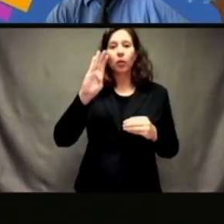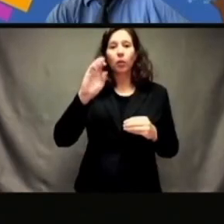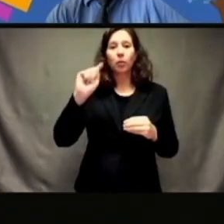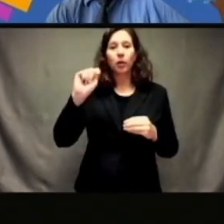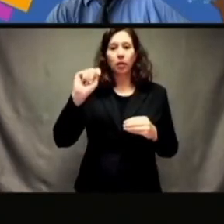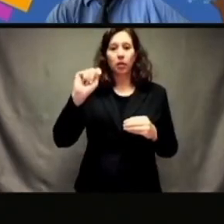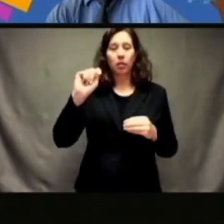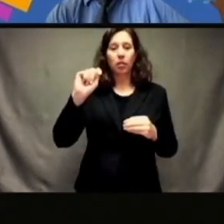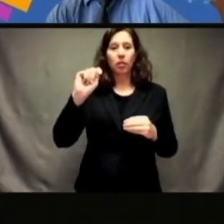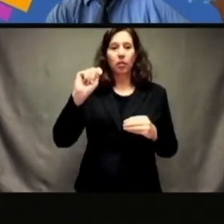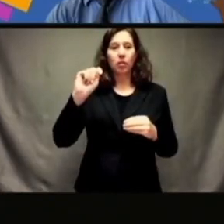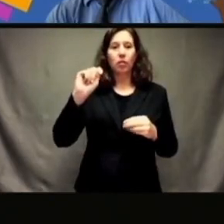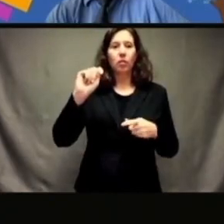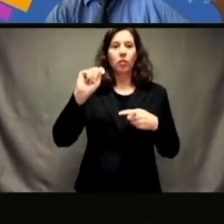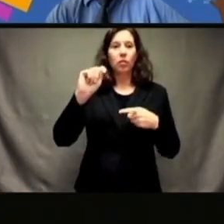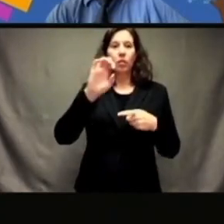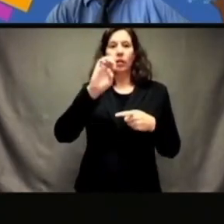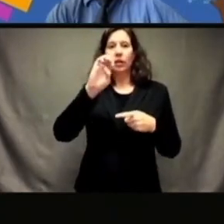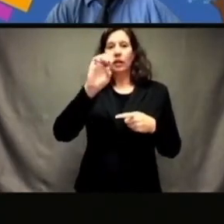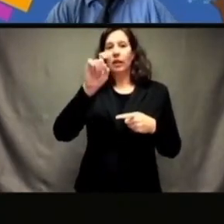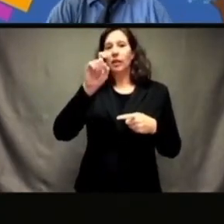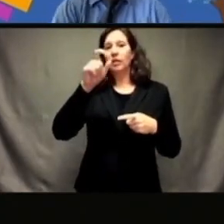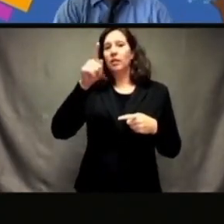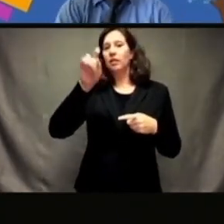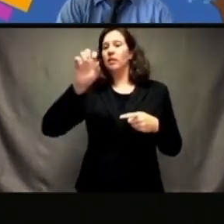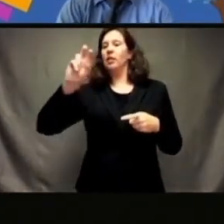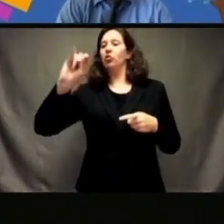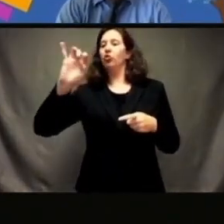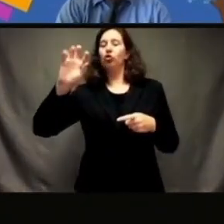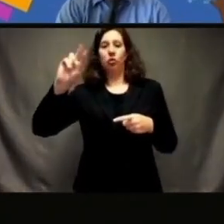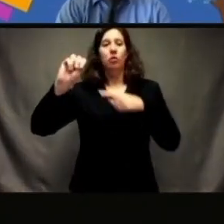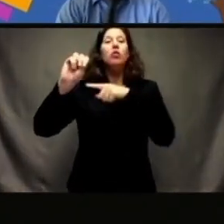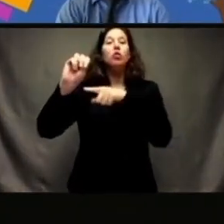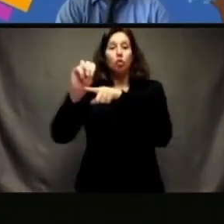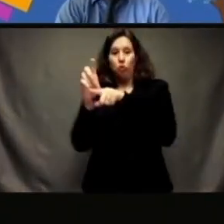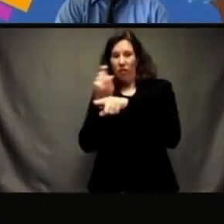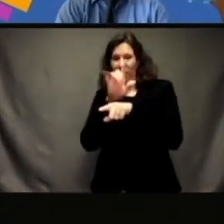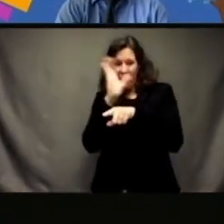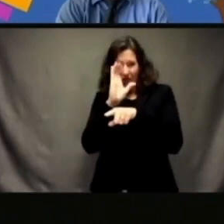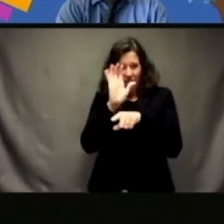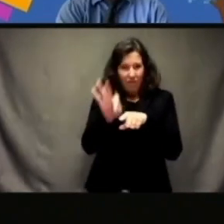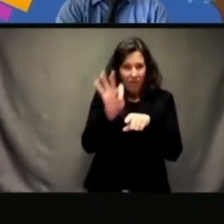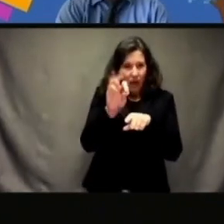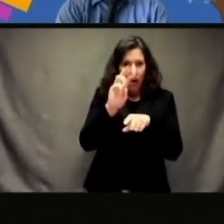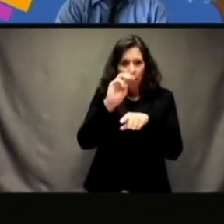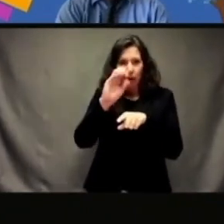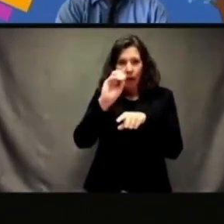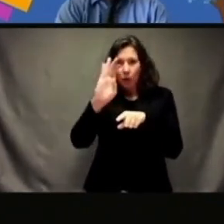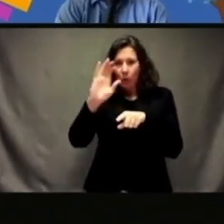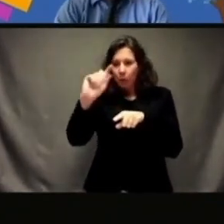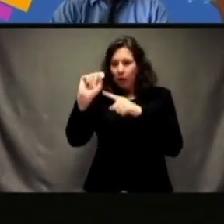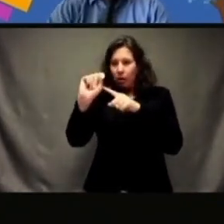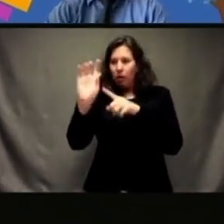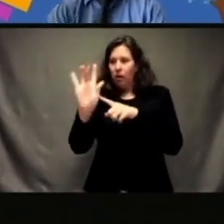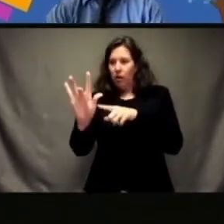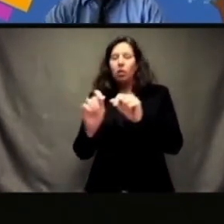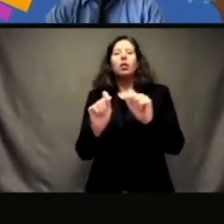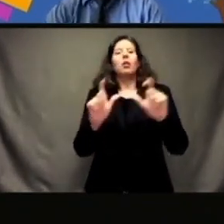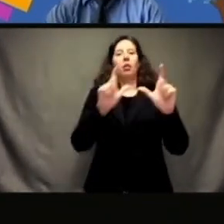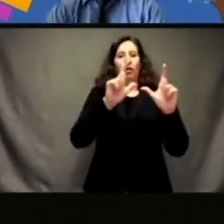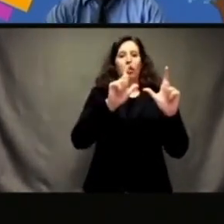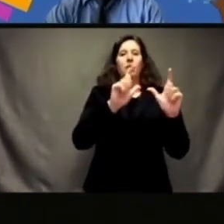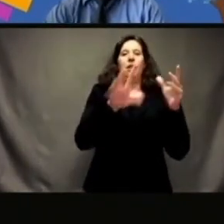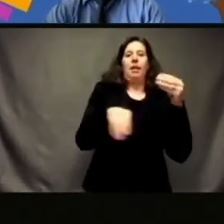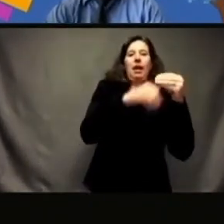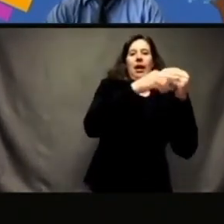So you can use the blocks and you can have the option to connect your microbit to Scratch. Okay.